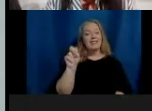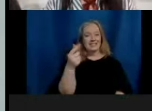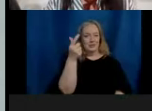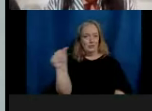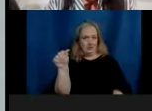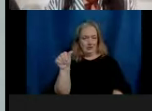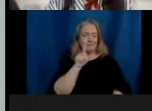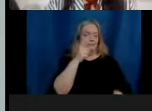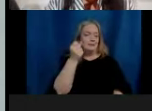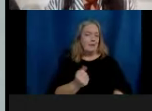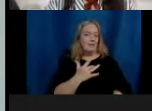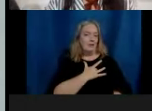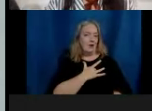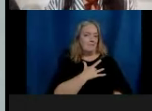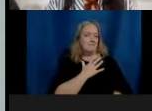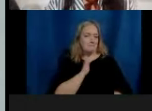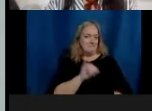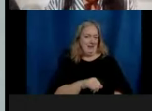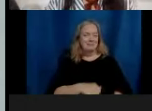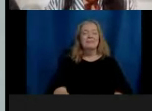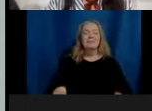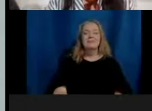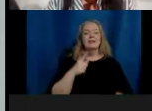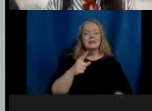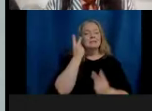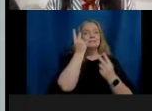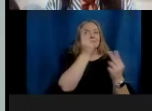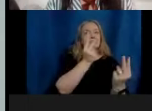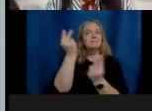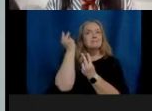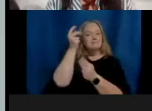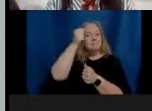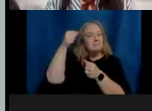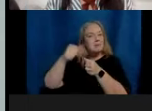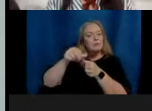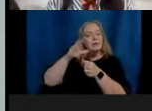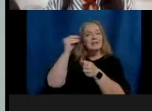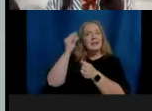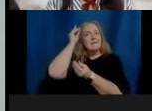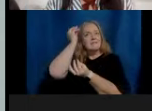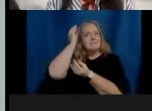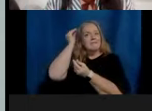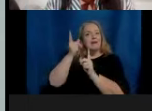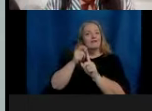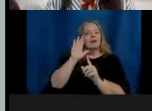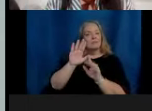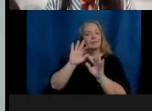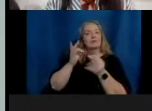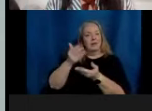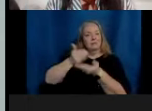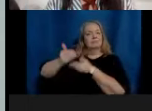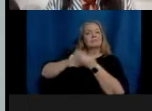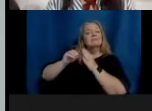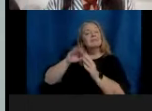artist. Jasmine uses her memories and manipulations of her memories of her Carolinian family and childhood to